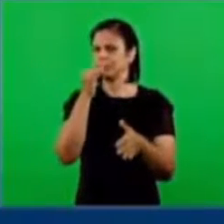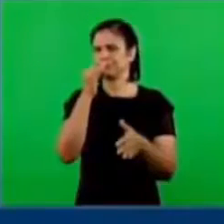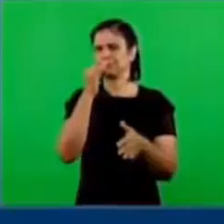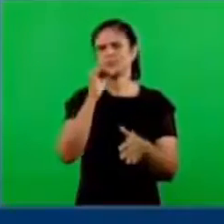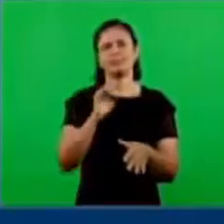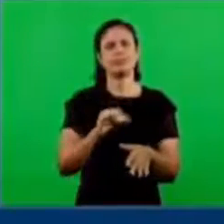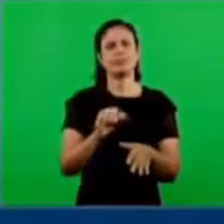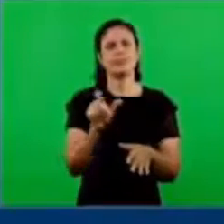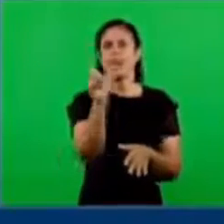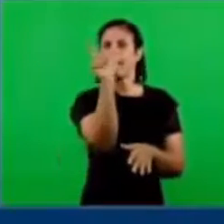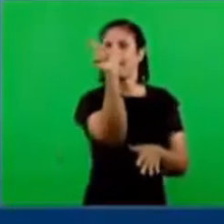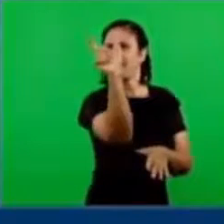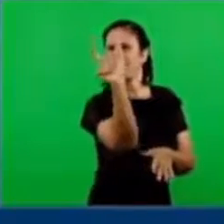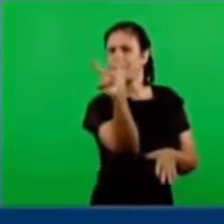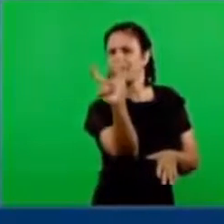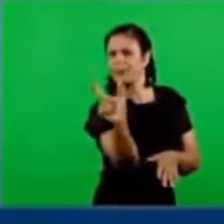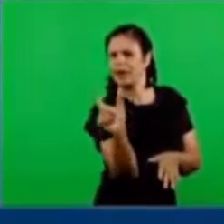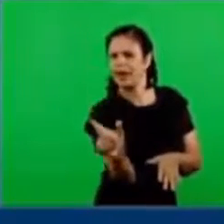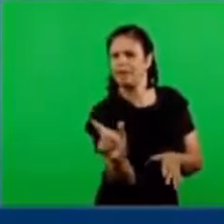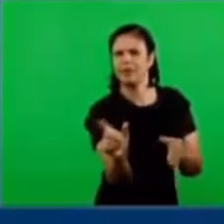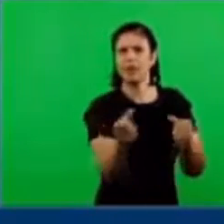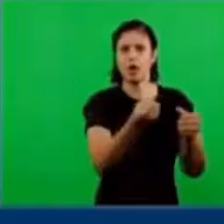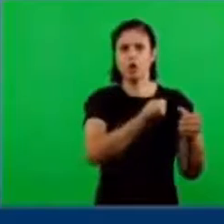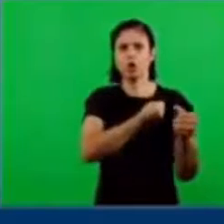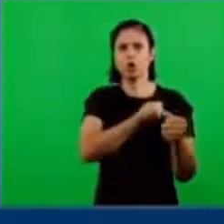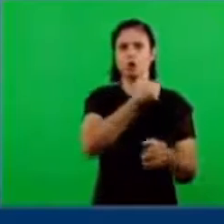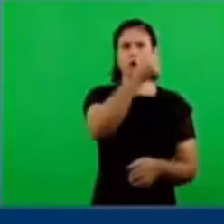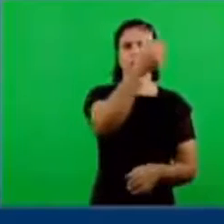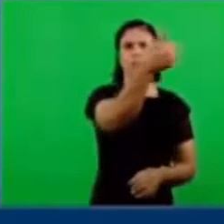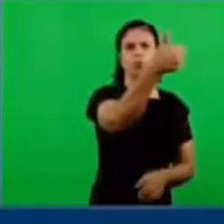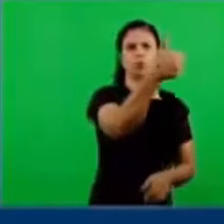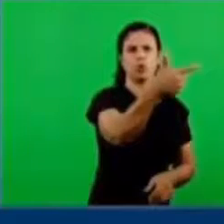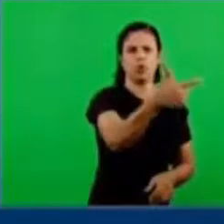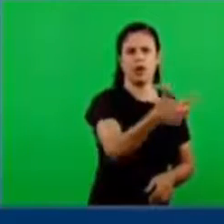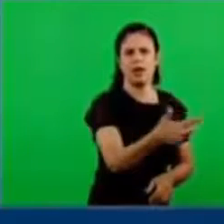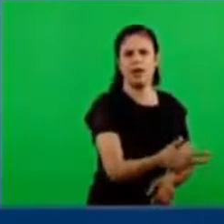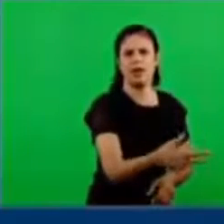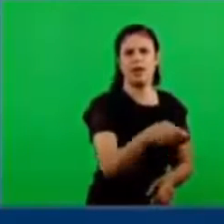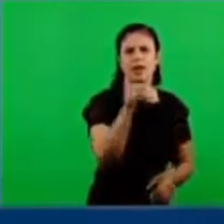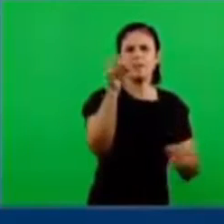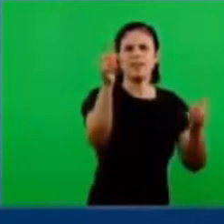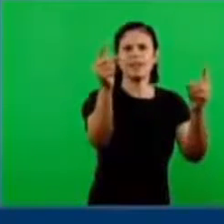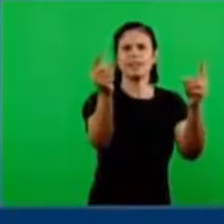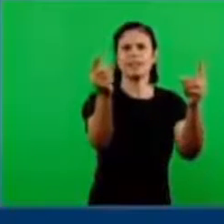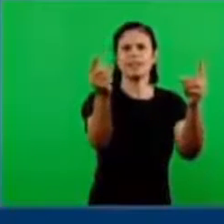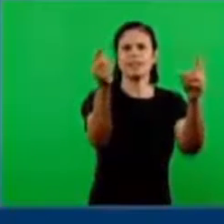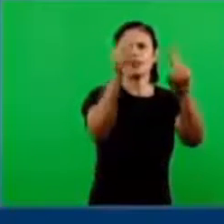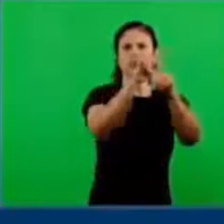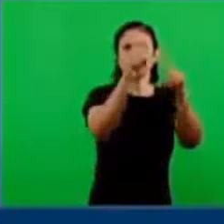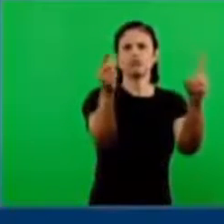numbers, the items that correspond to the words or expressions